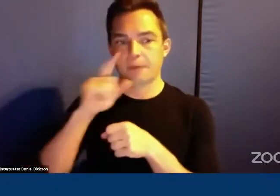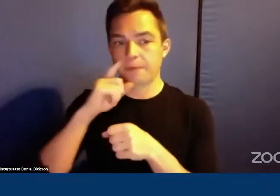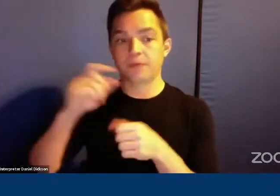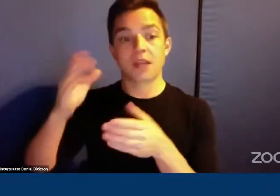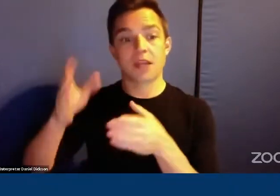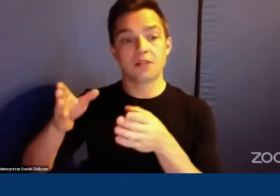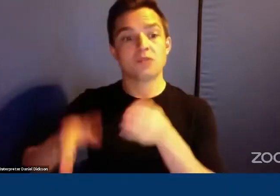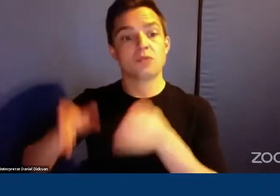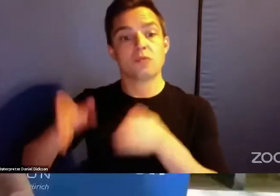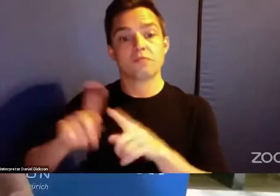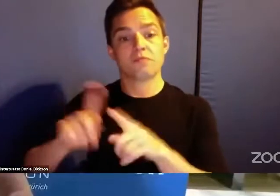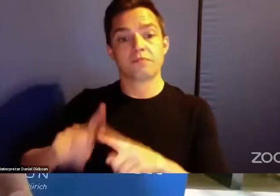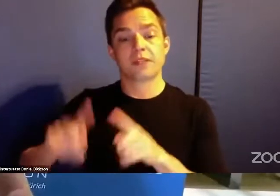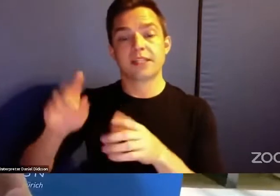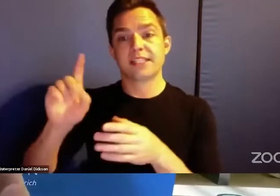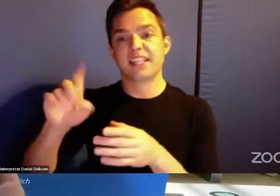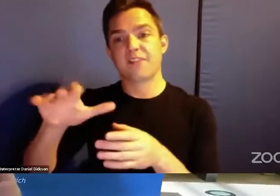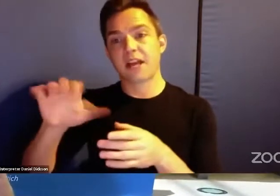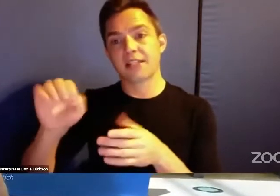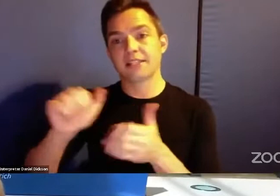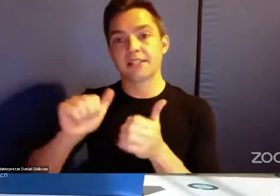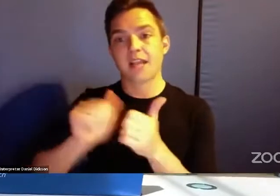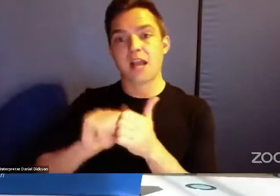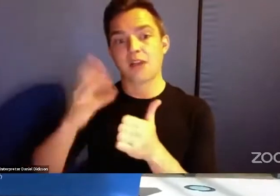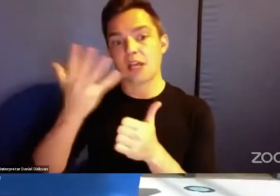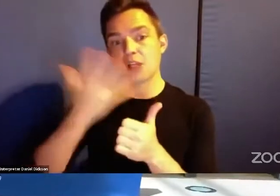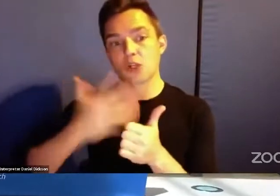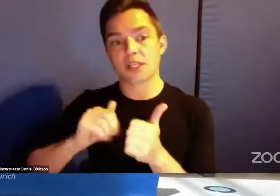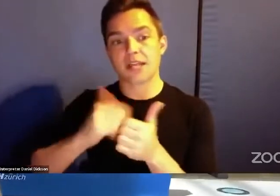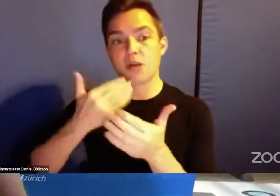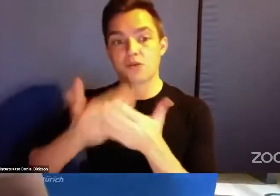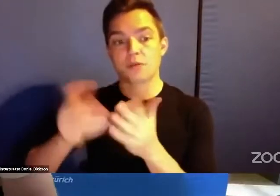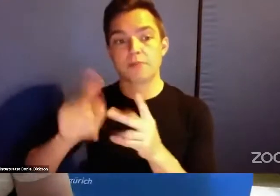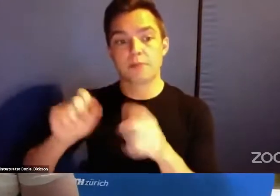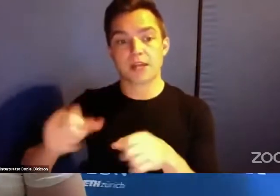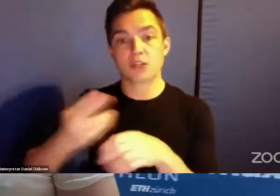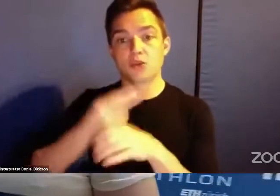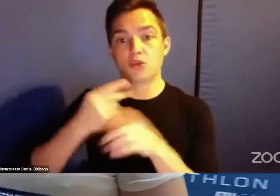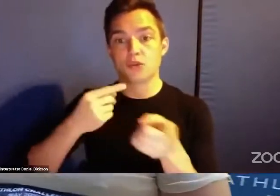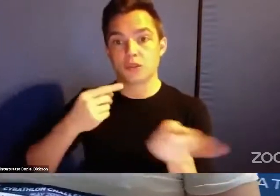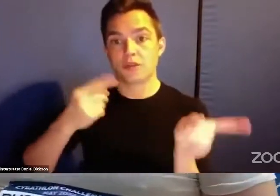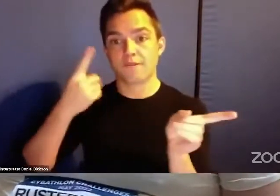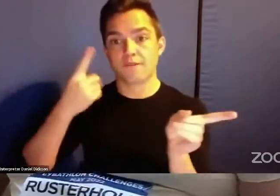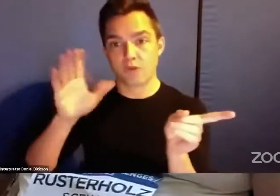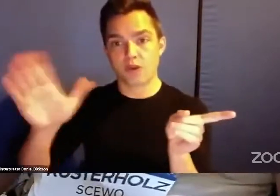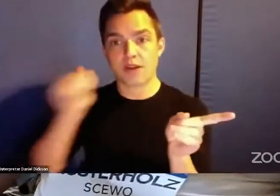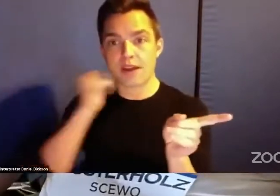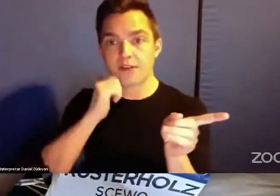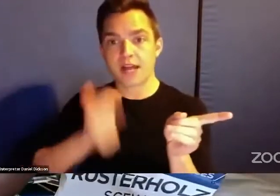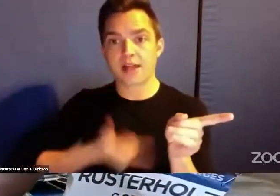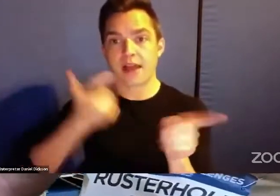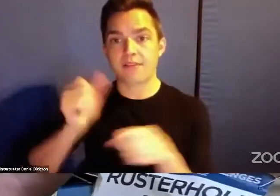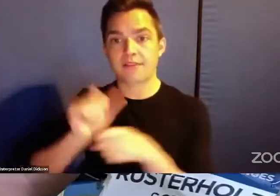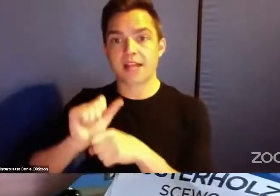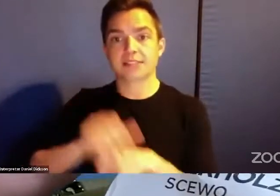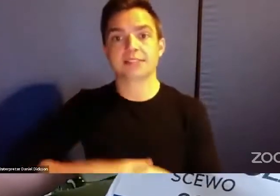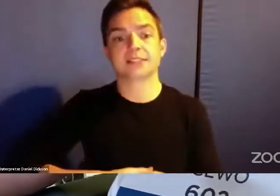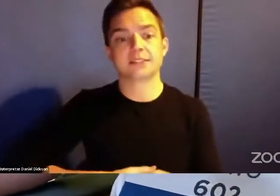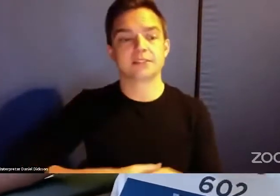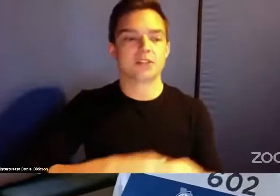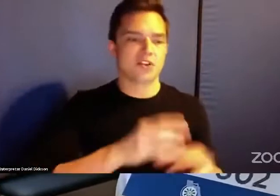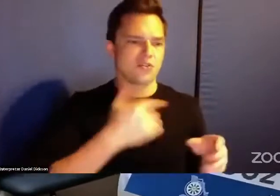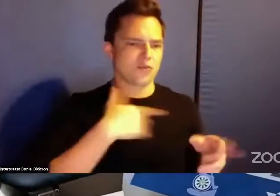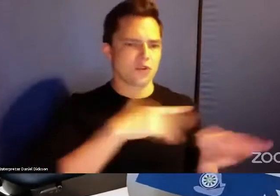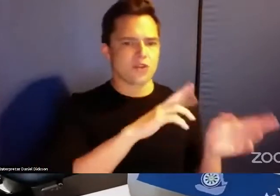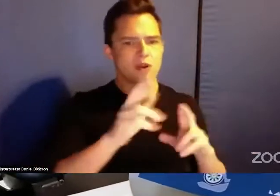and how good the people can use them for daily life tasks. So we are ready to go with the much